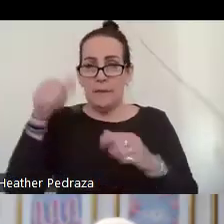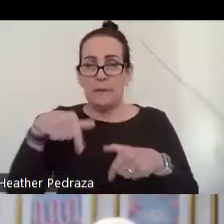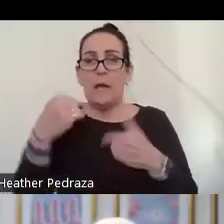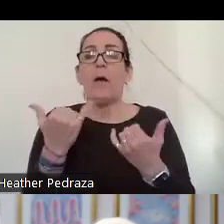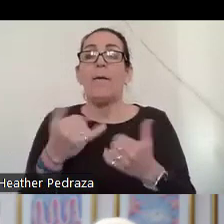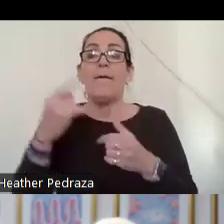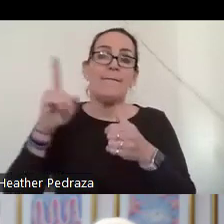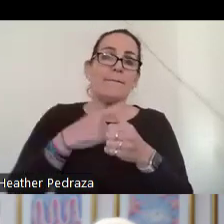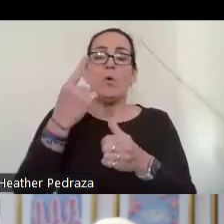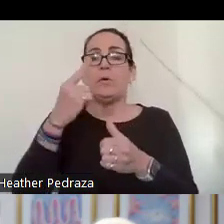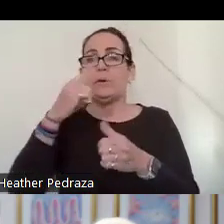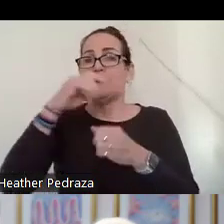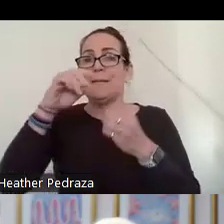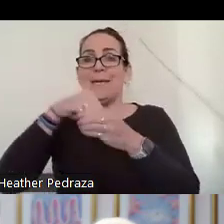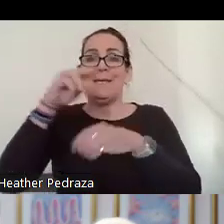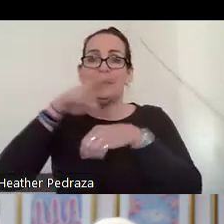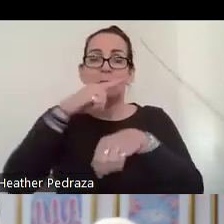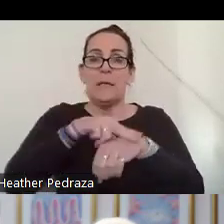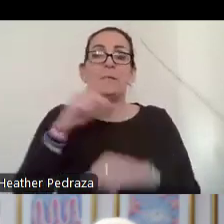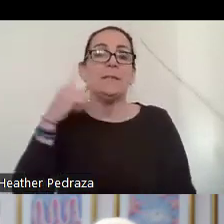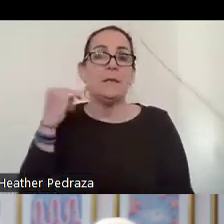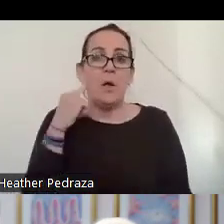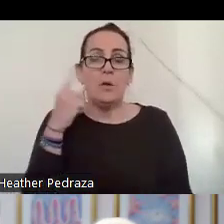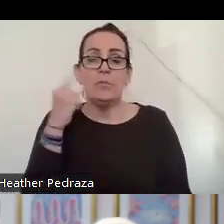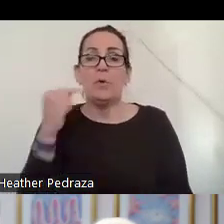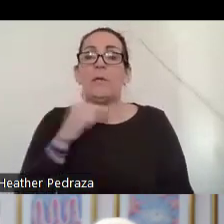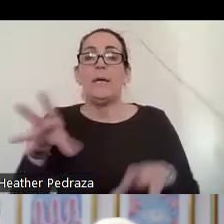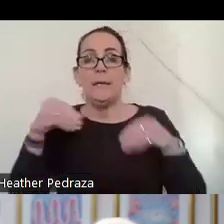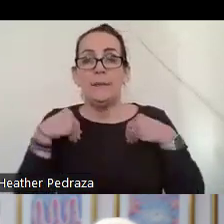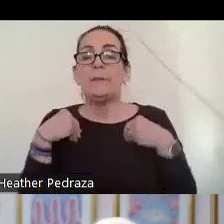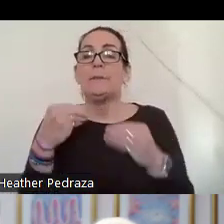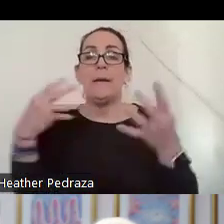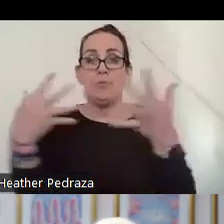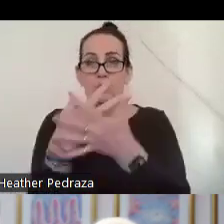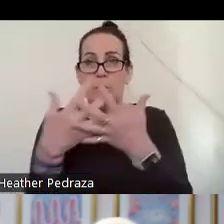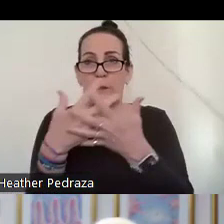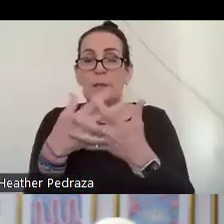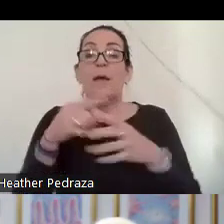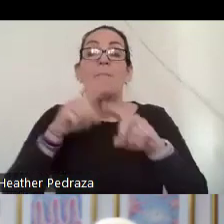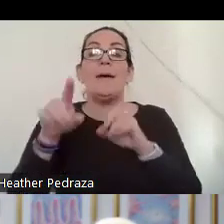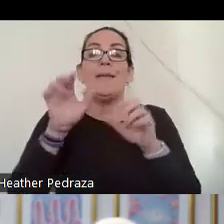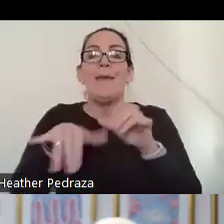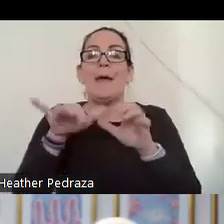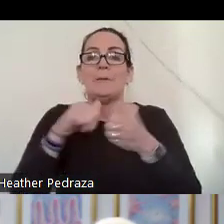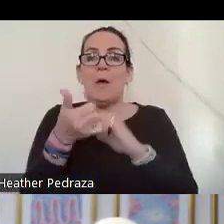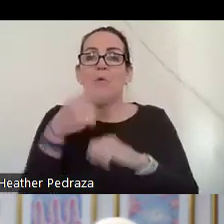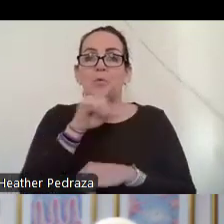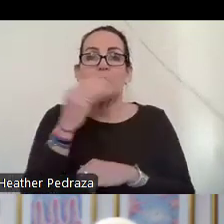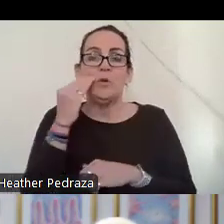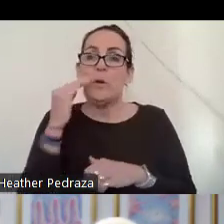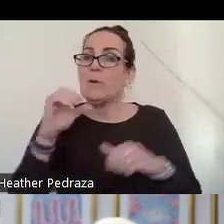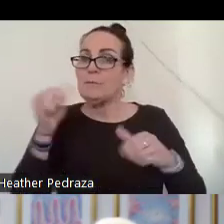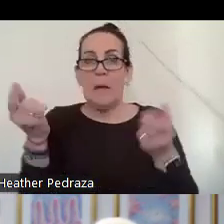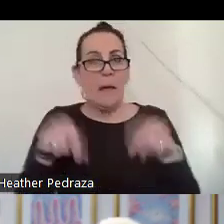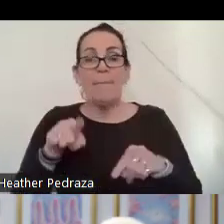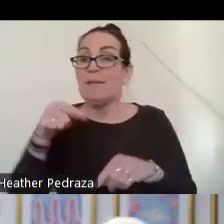nation, adopted a quality measure related to screening. But that's how we know it's not happening because plans have to